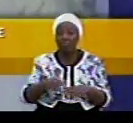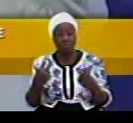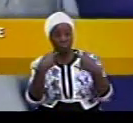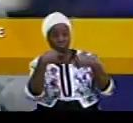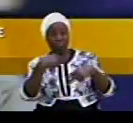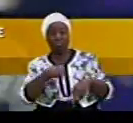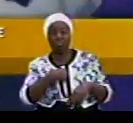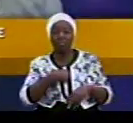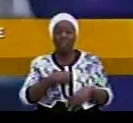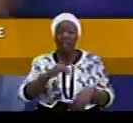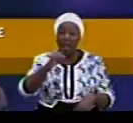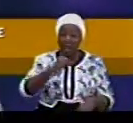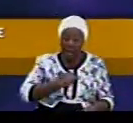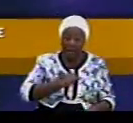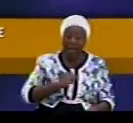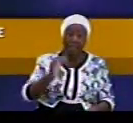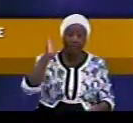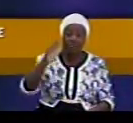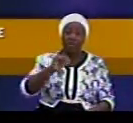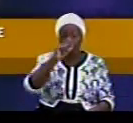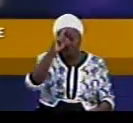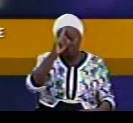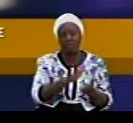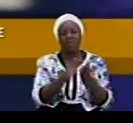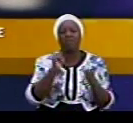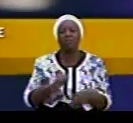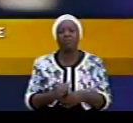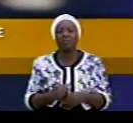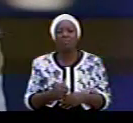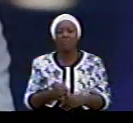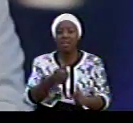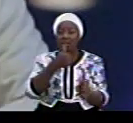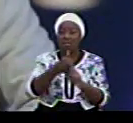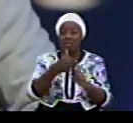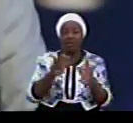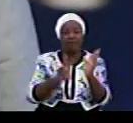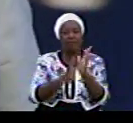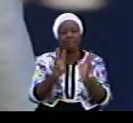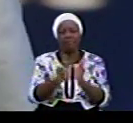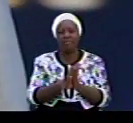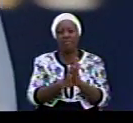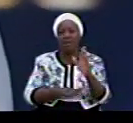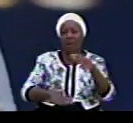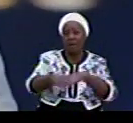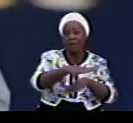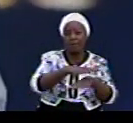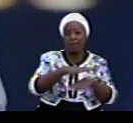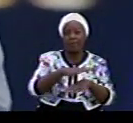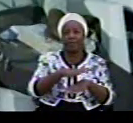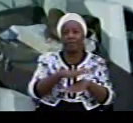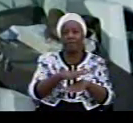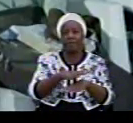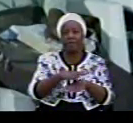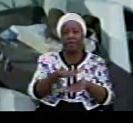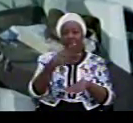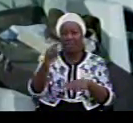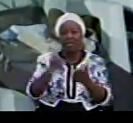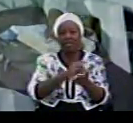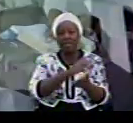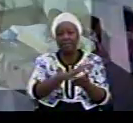will not believe. Self-will above the divine